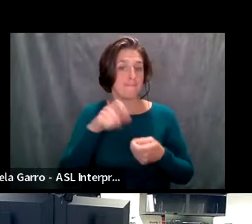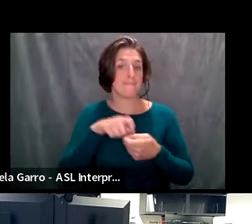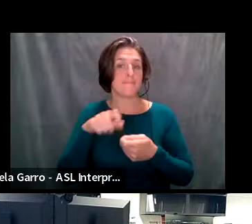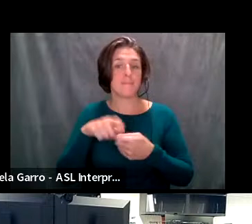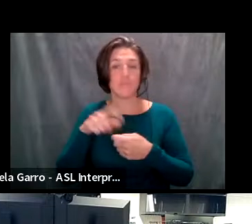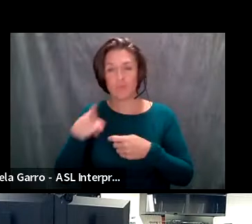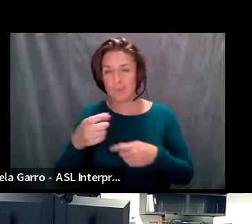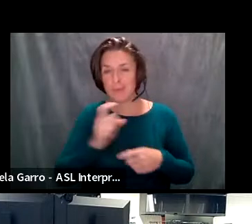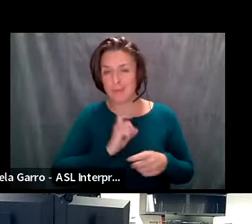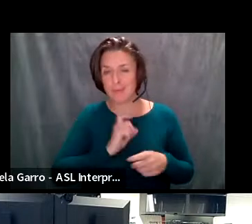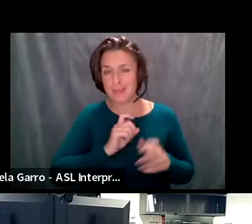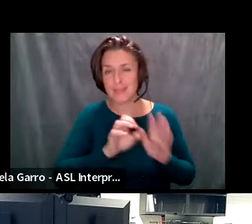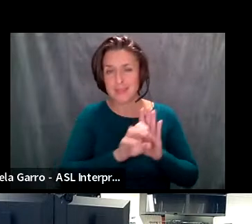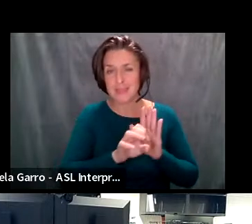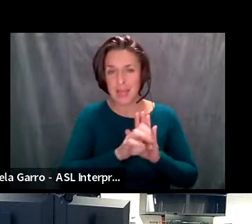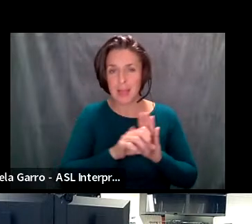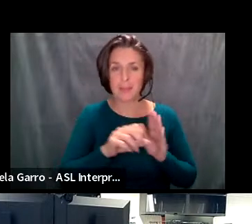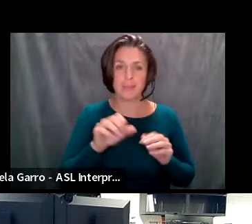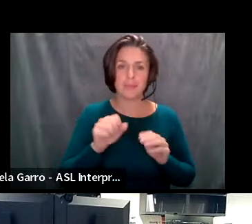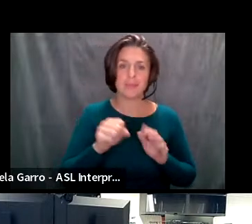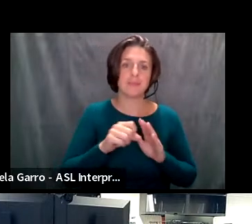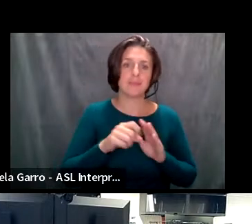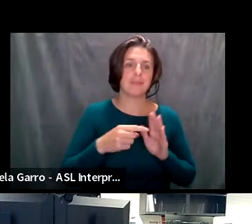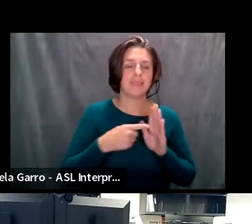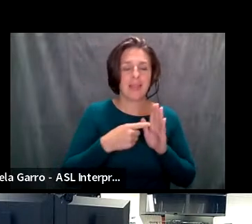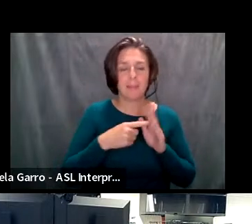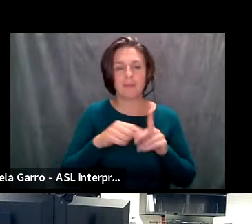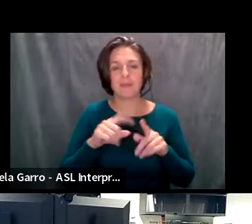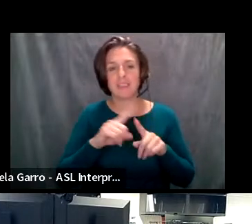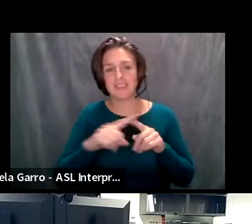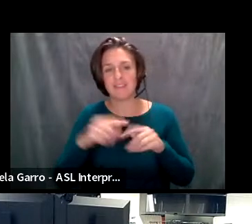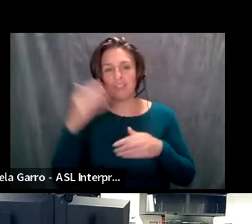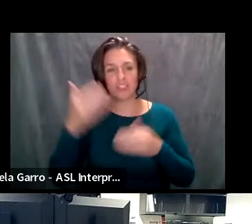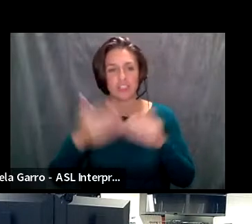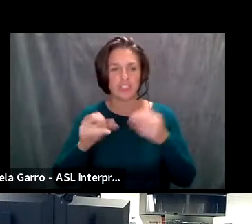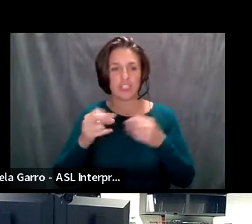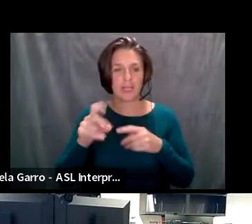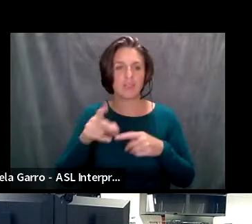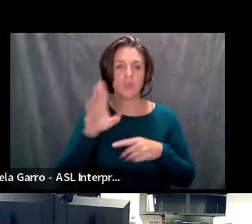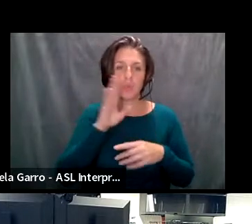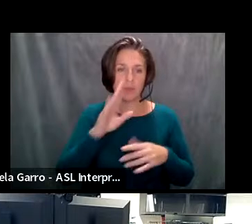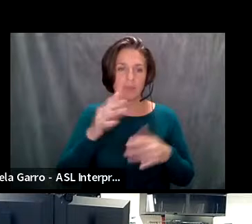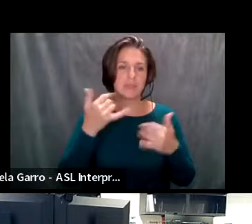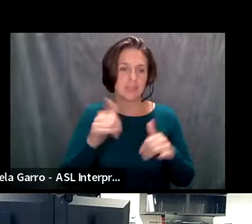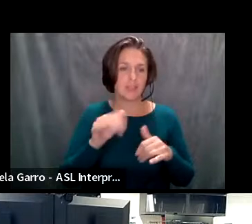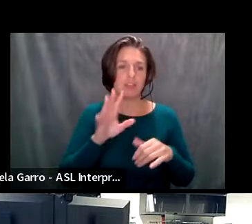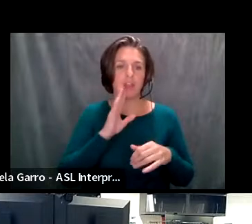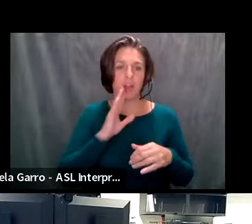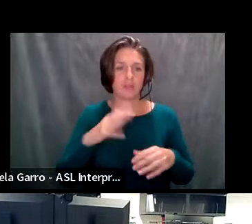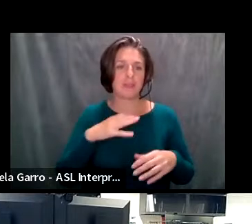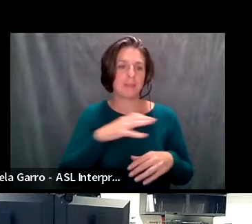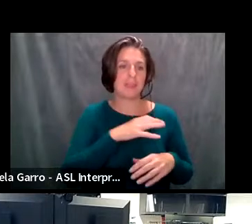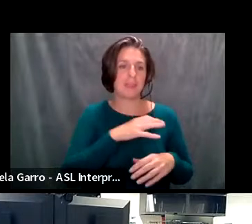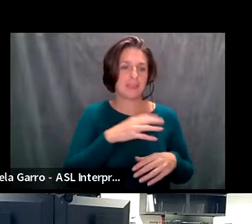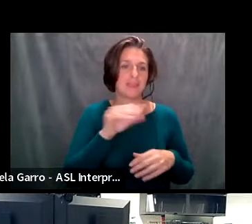us examples of samples of shades and stuff, but you're still going to be talking with committees at the sites to really kind of make the